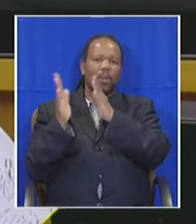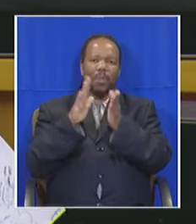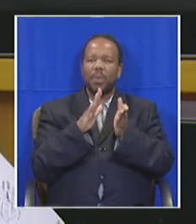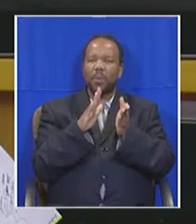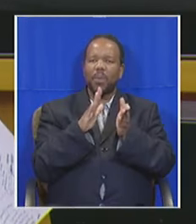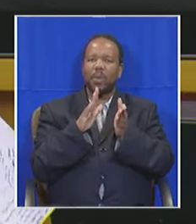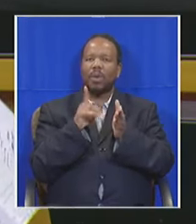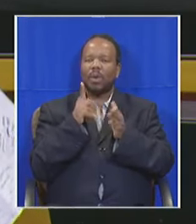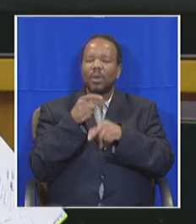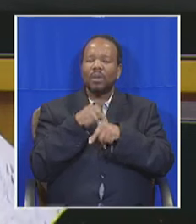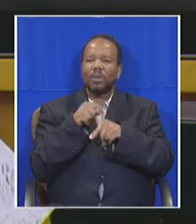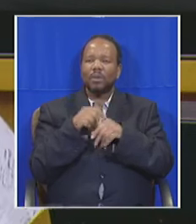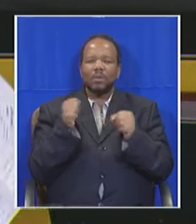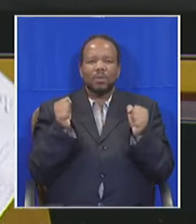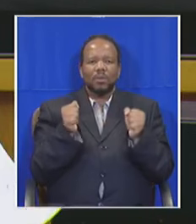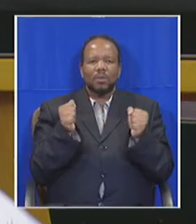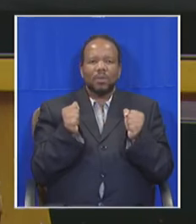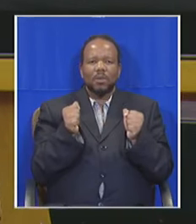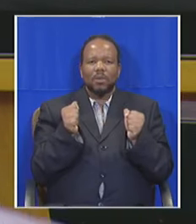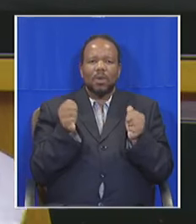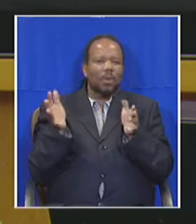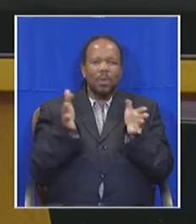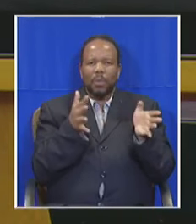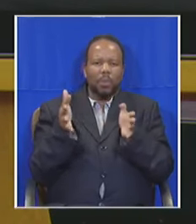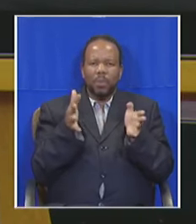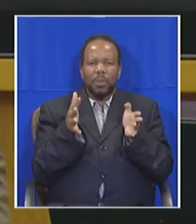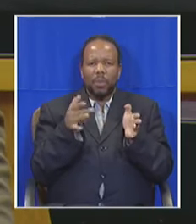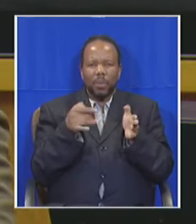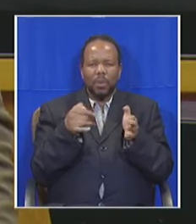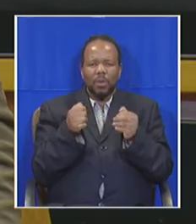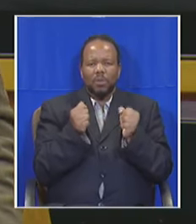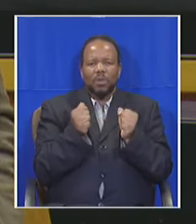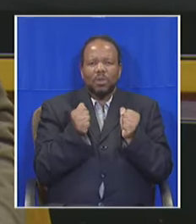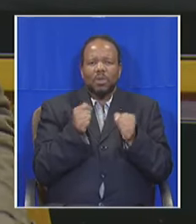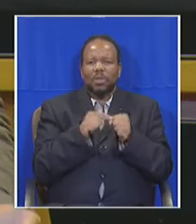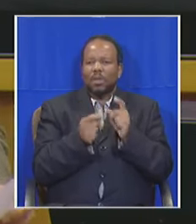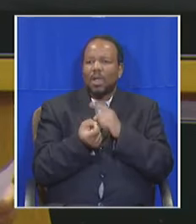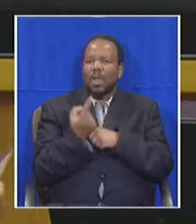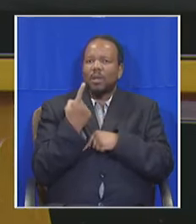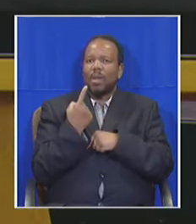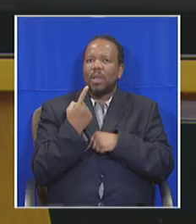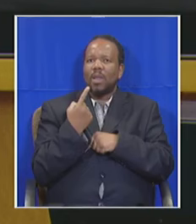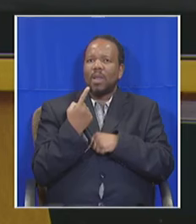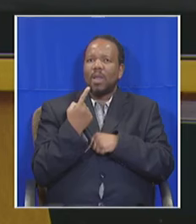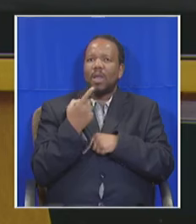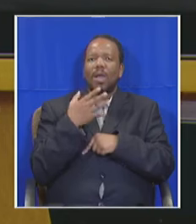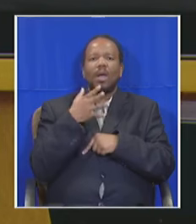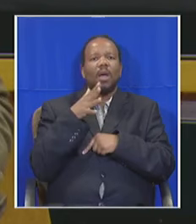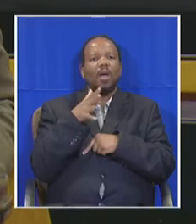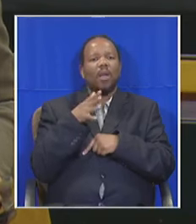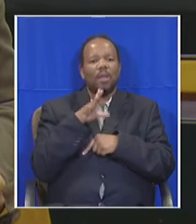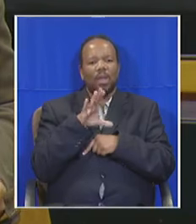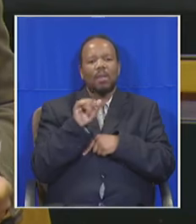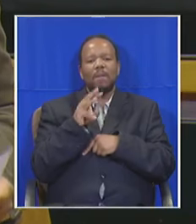cold on a winter's morning, as has been done just last week in Massey in the Cape Metro? Is it